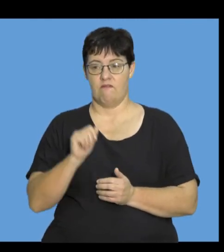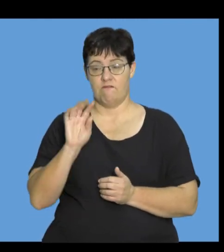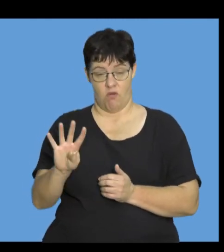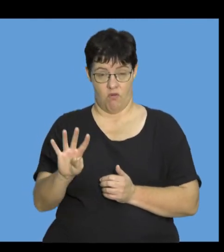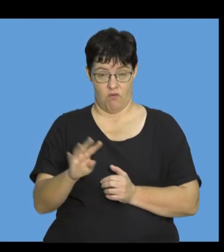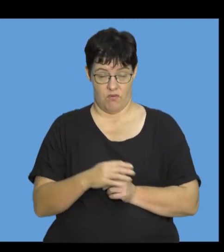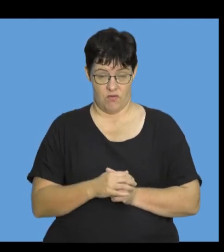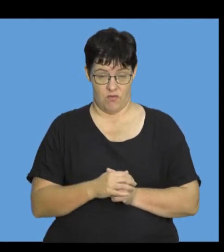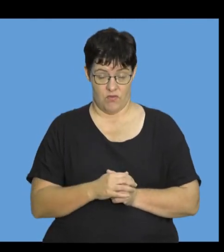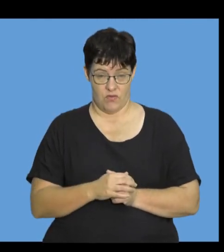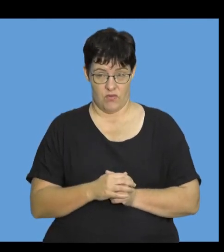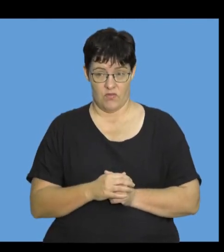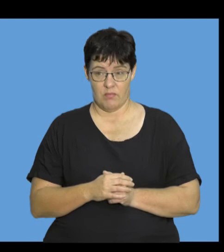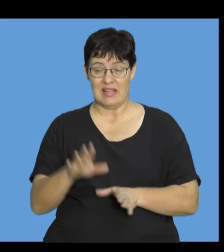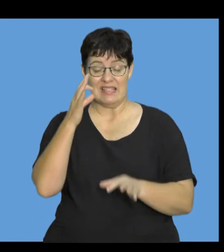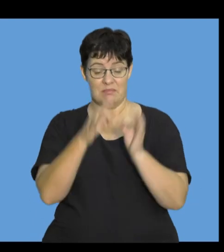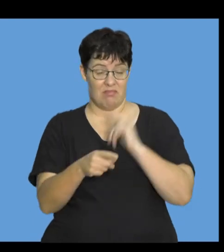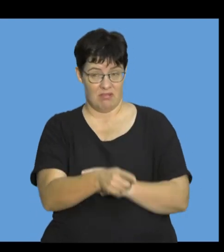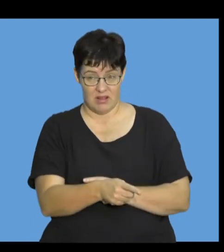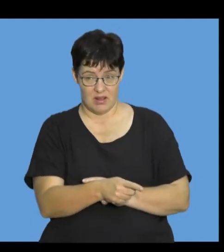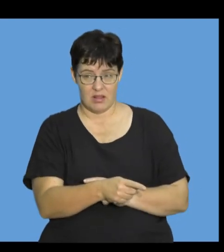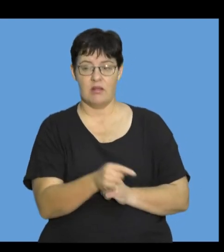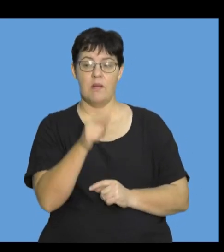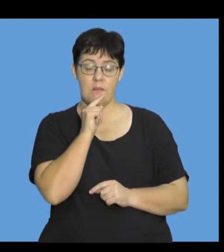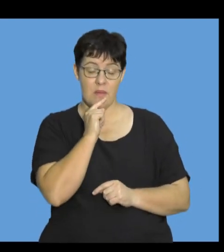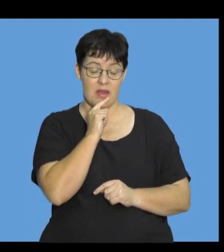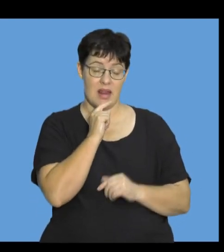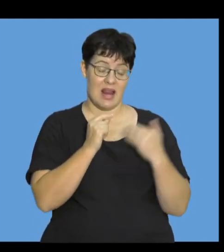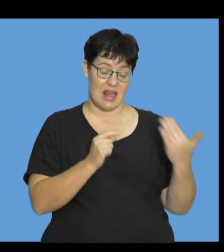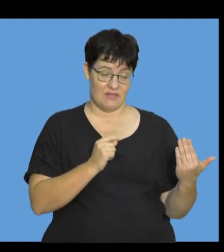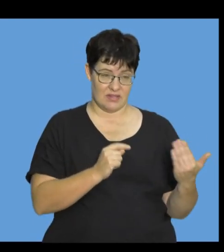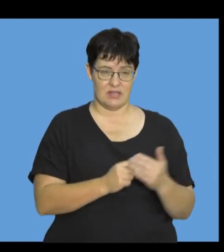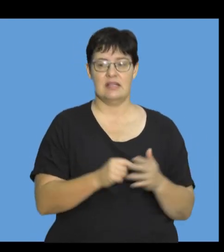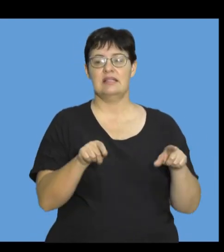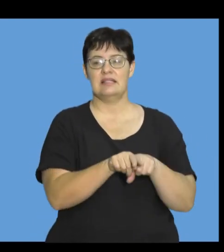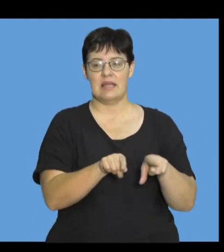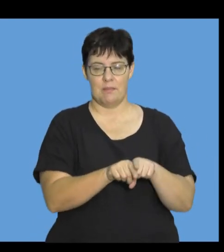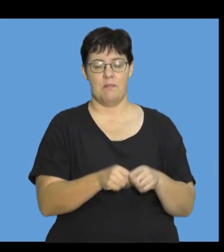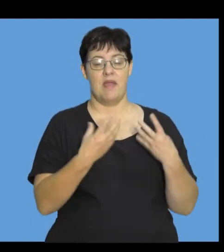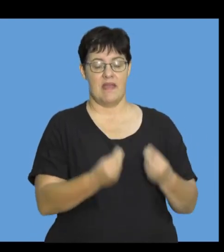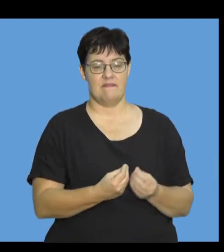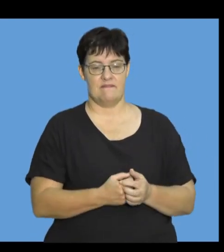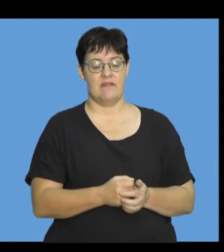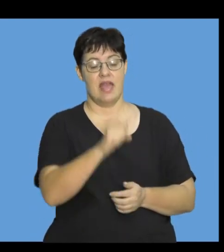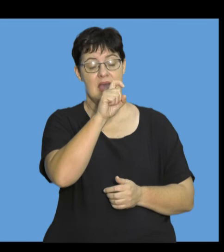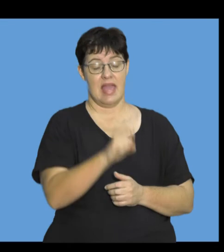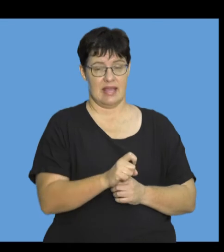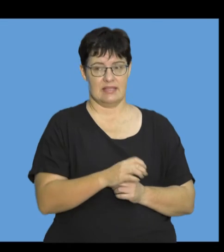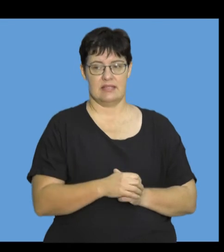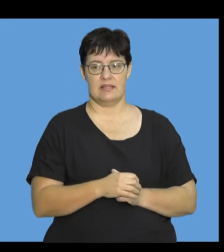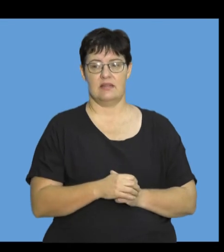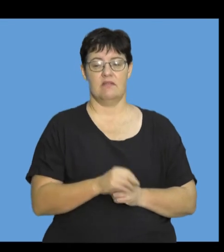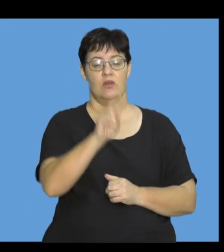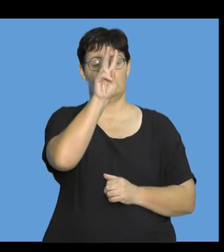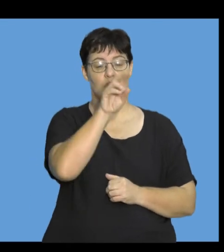4, right? If I simplify this thing on the left-hand side, it is the same as me having x to